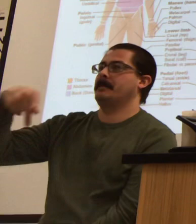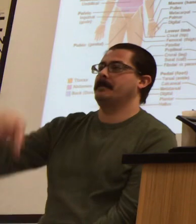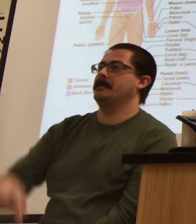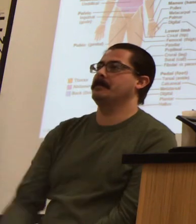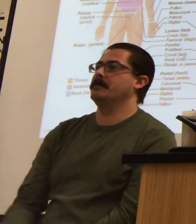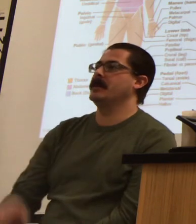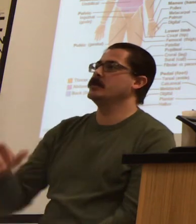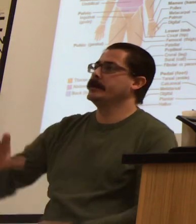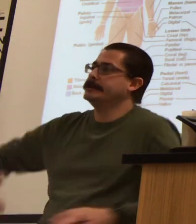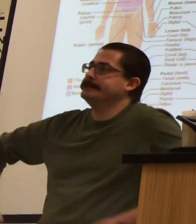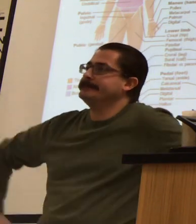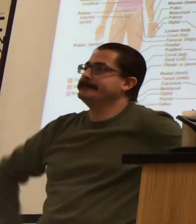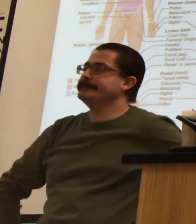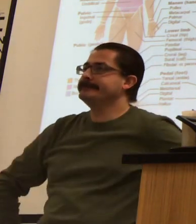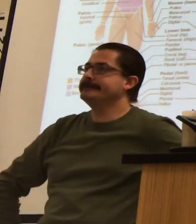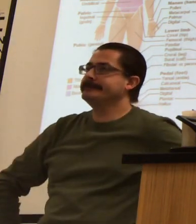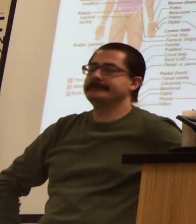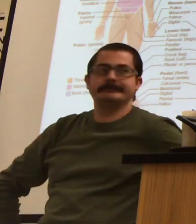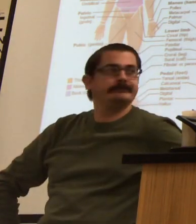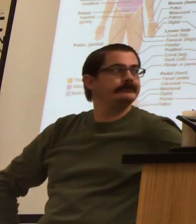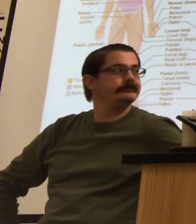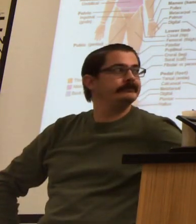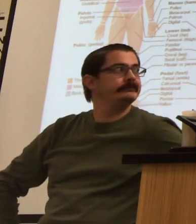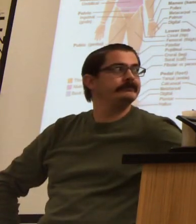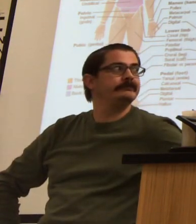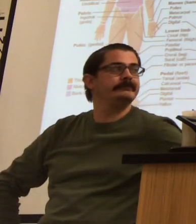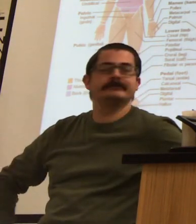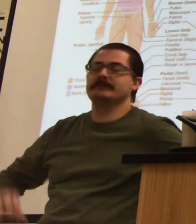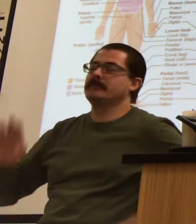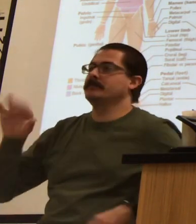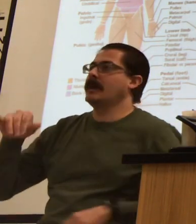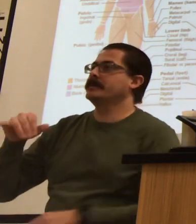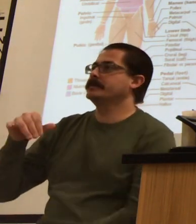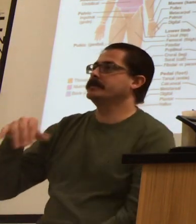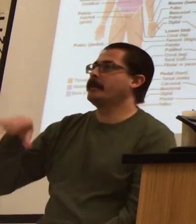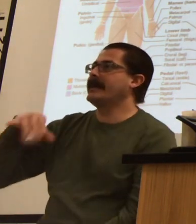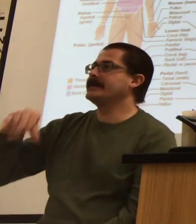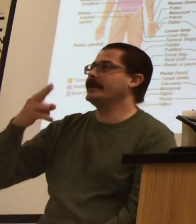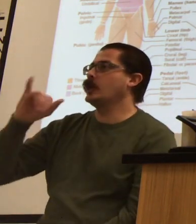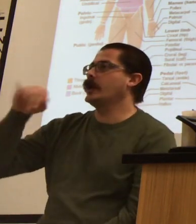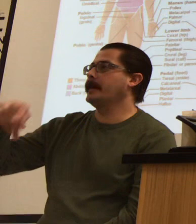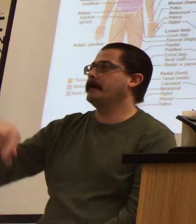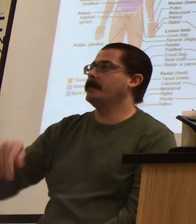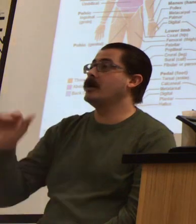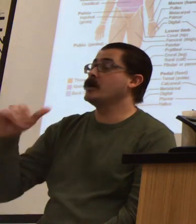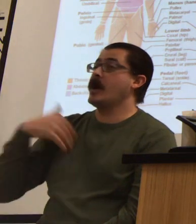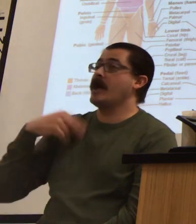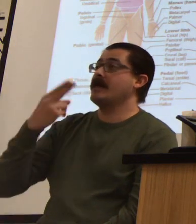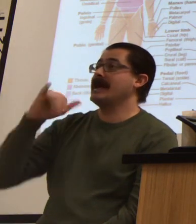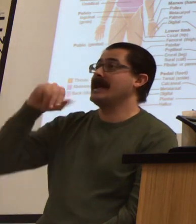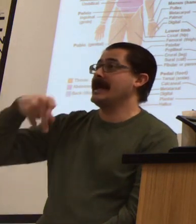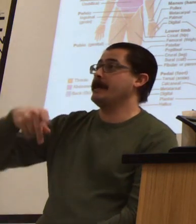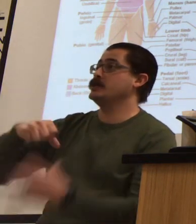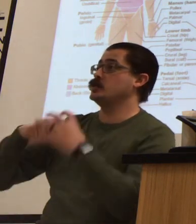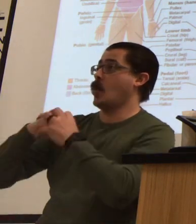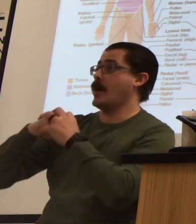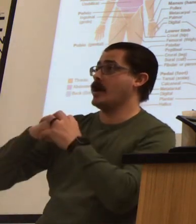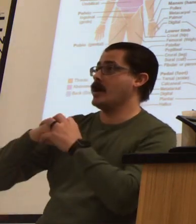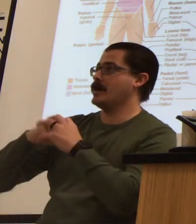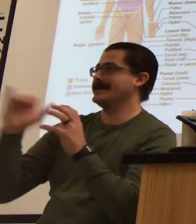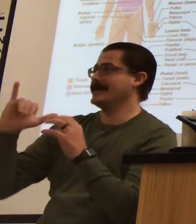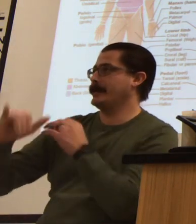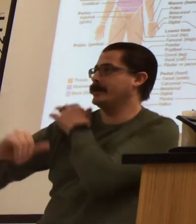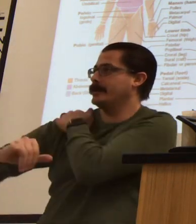That's when you put your hands on your hip, you know, kind of like that. Like I'm doing now. That's basically your hip. You also have a hip joint. It's like your shoulder